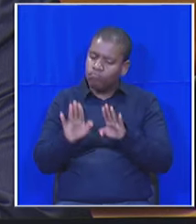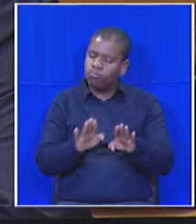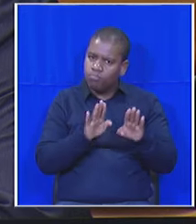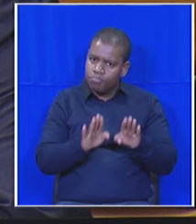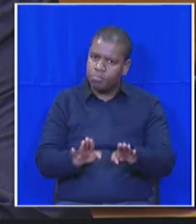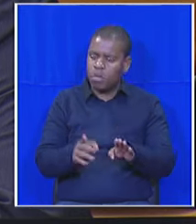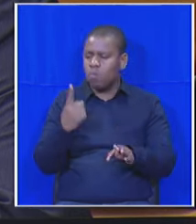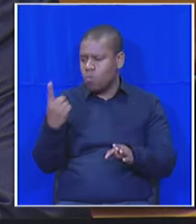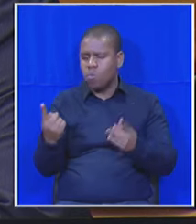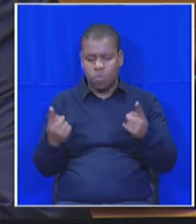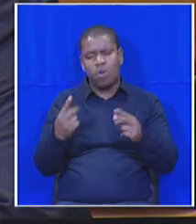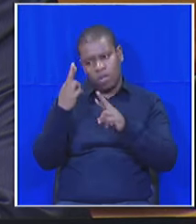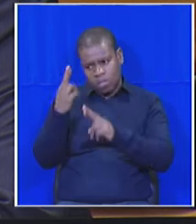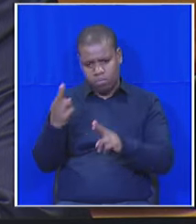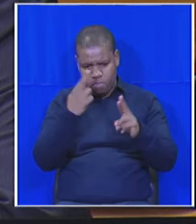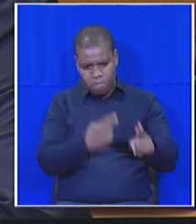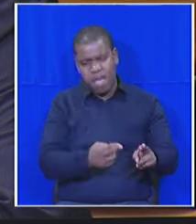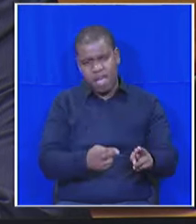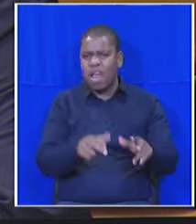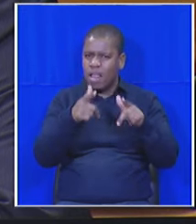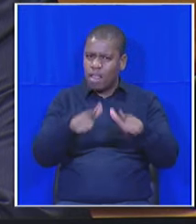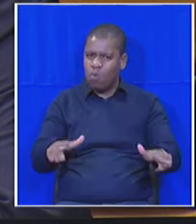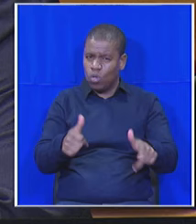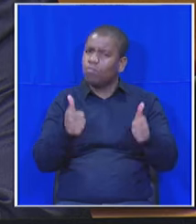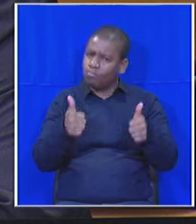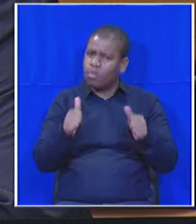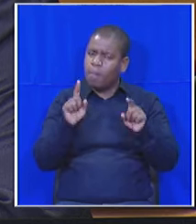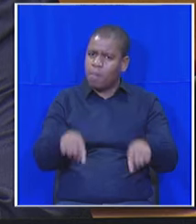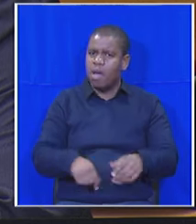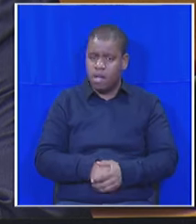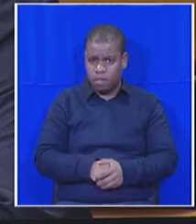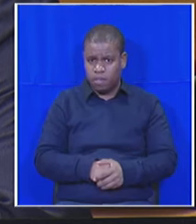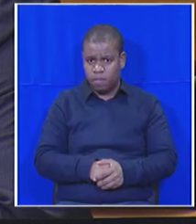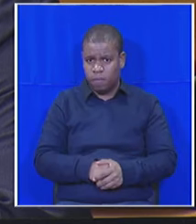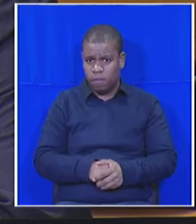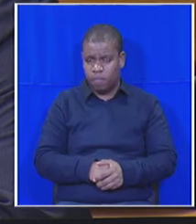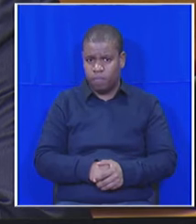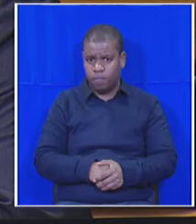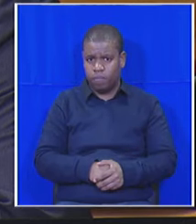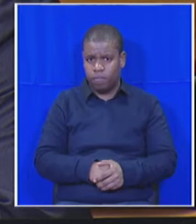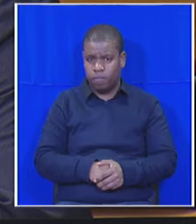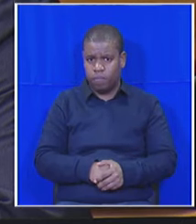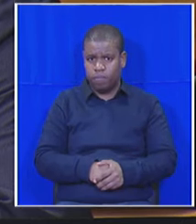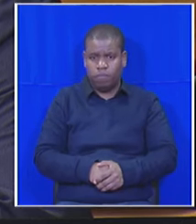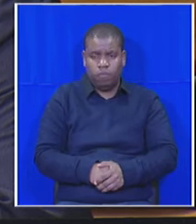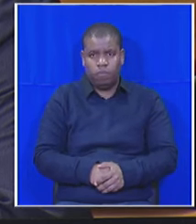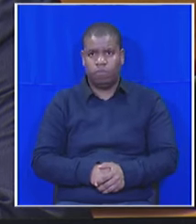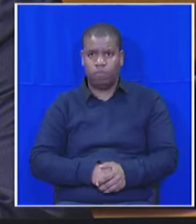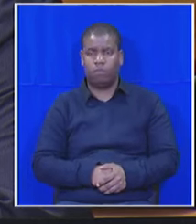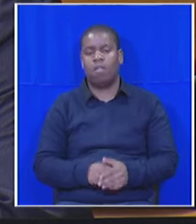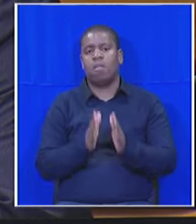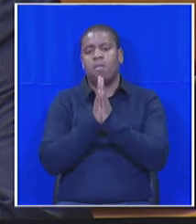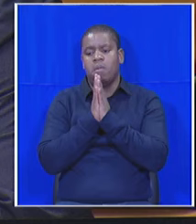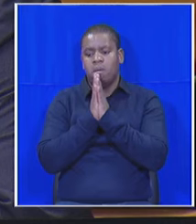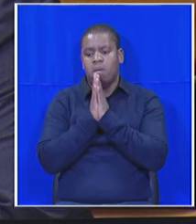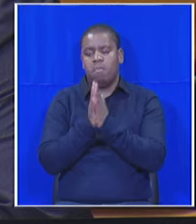respectful of one another and not use language that is unbecoming and that is offensive? Can I appeal